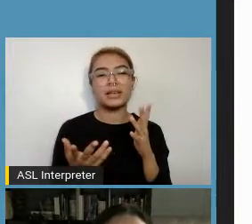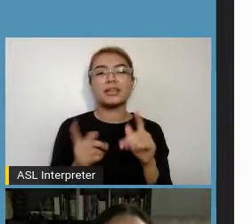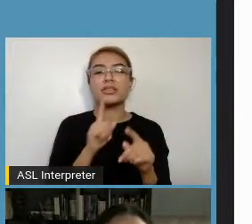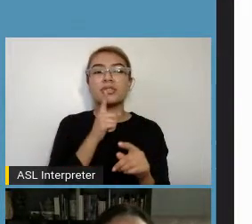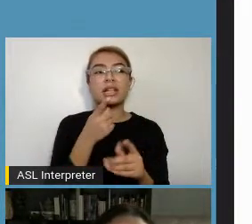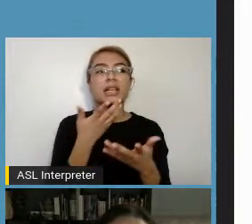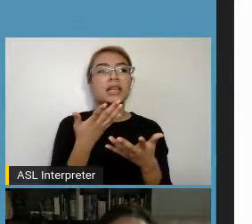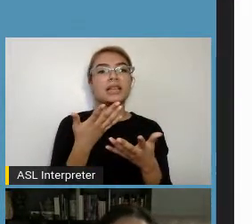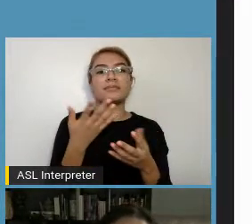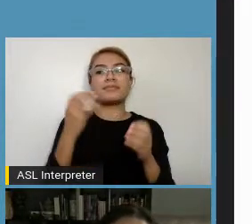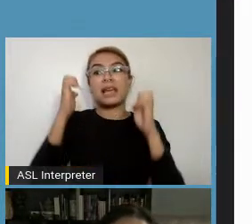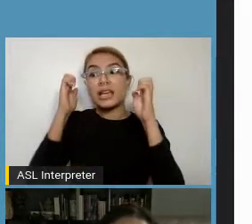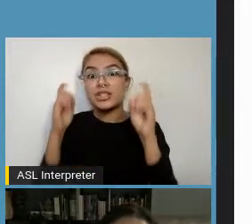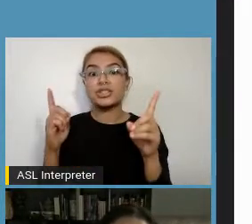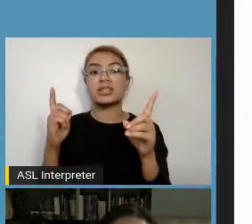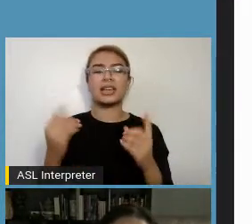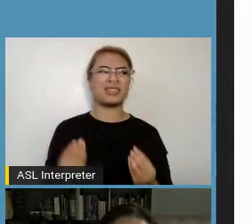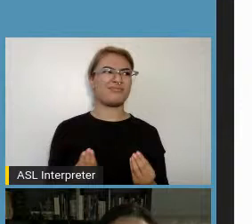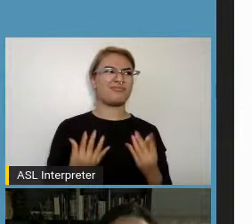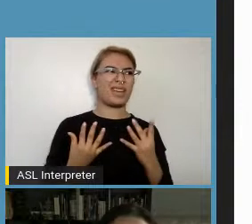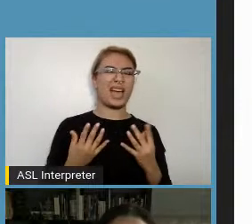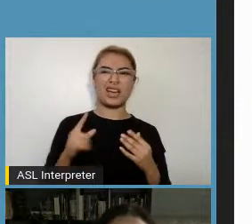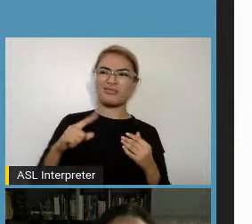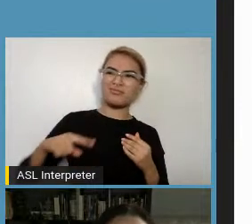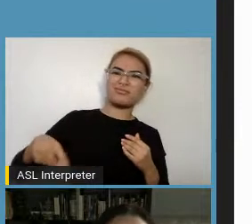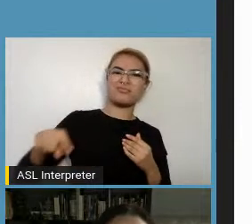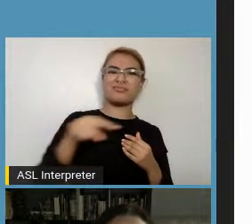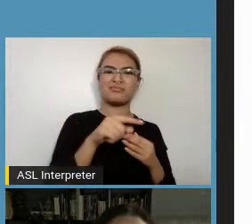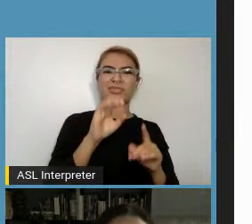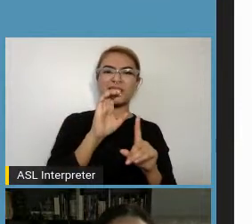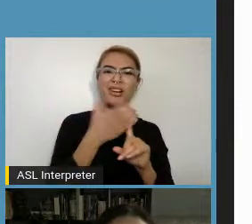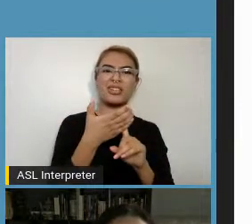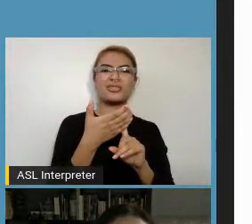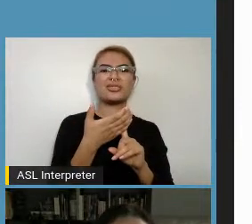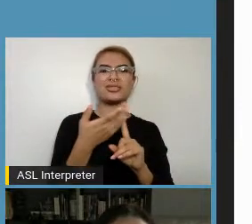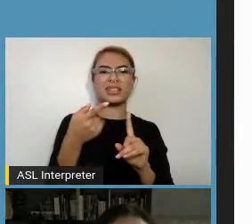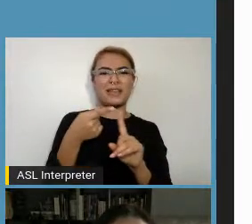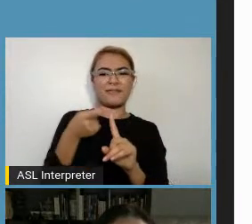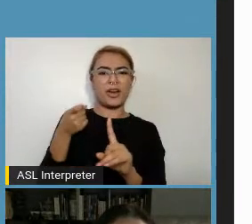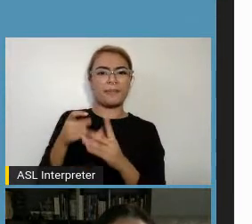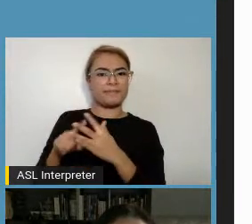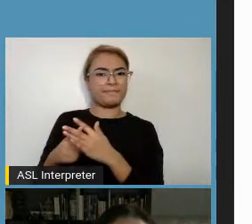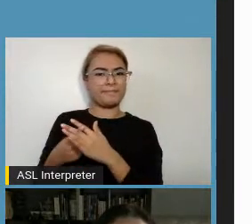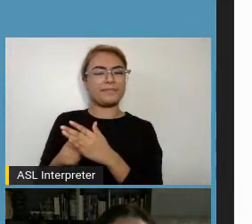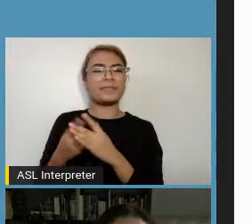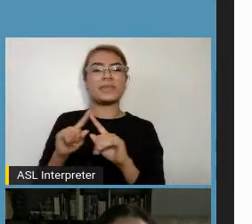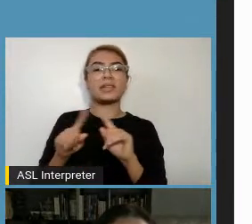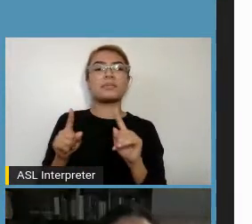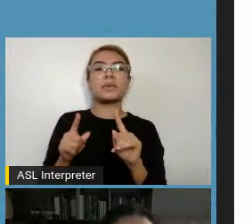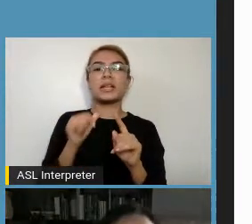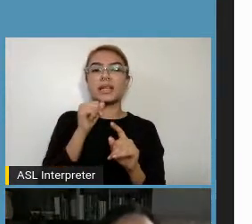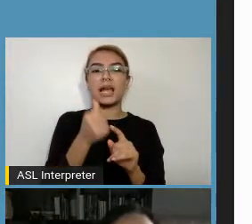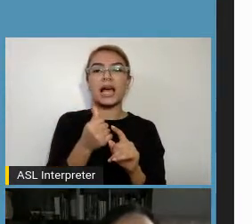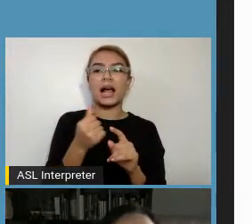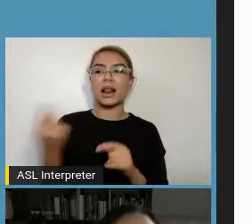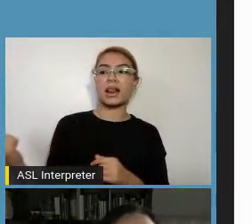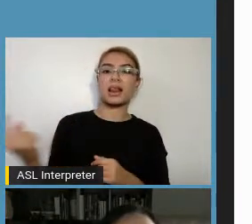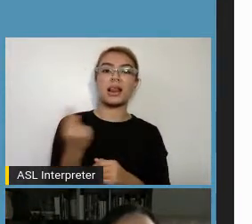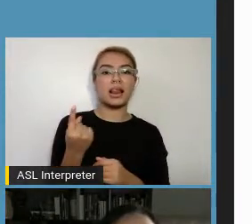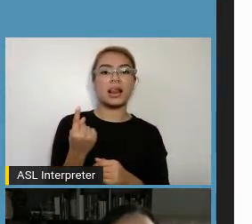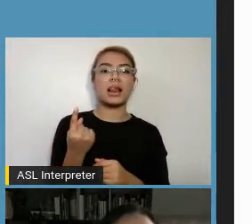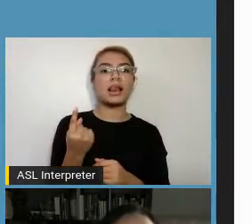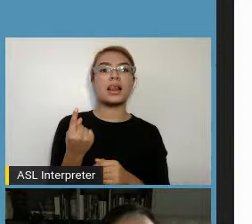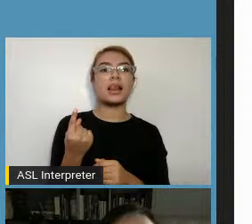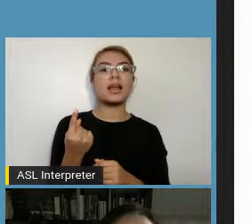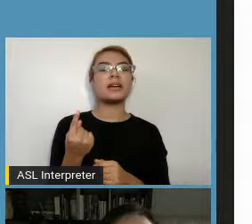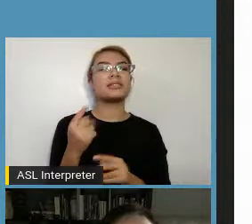educate and inspire the cultures that they come from, and not necessarily having to have them come to us